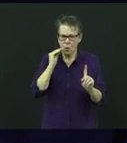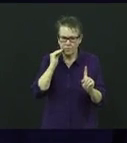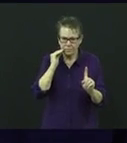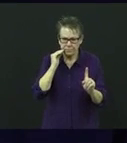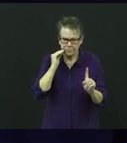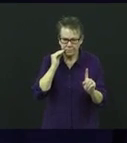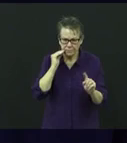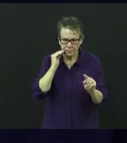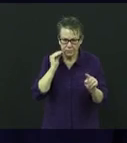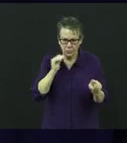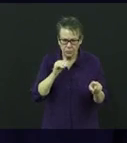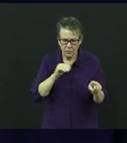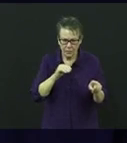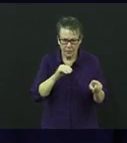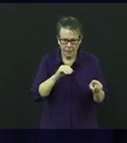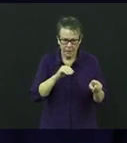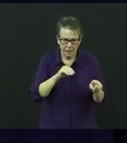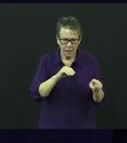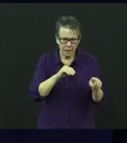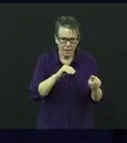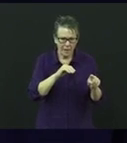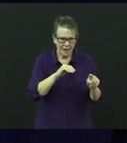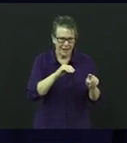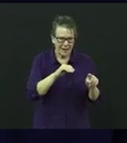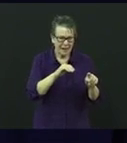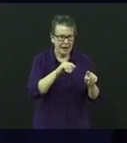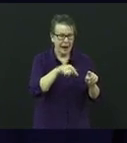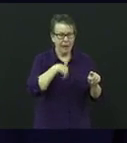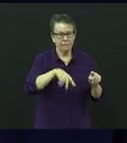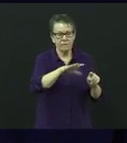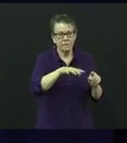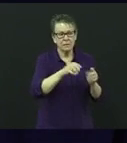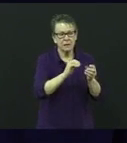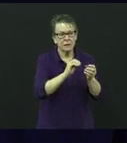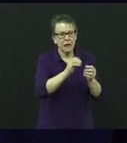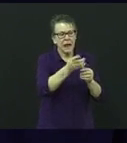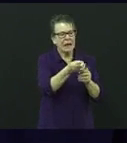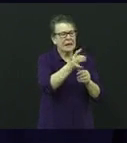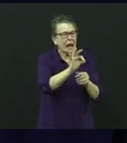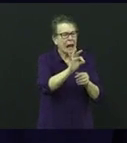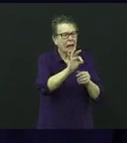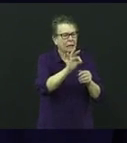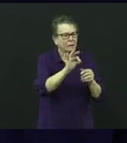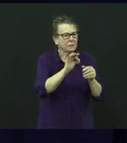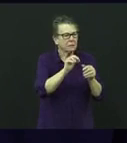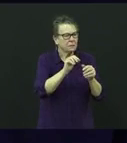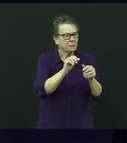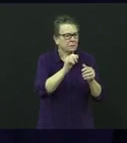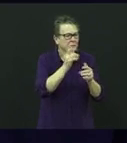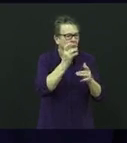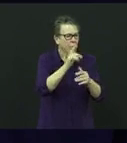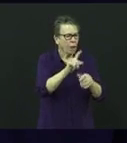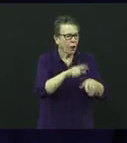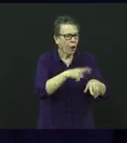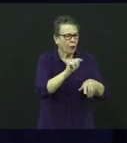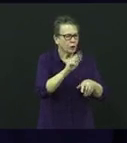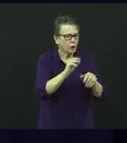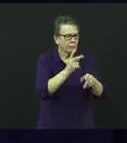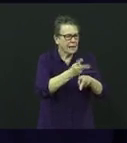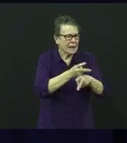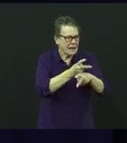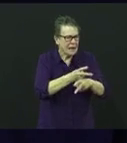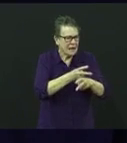section, and I don't have the exact numbers, but a number of them were not feeling well and exhibiting